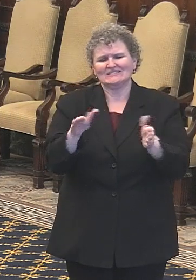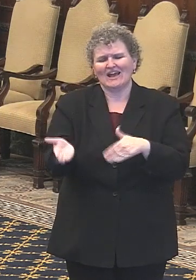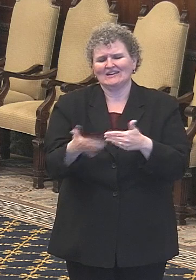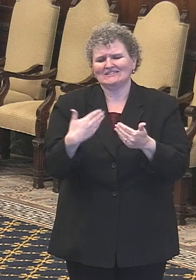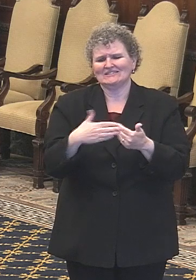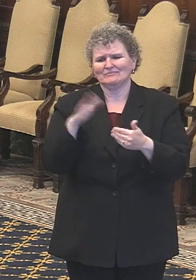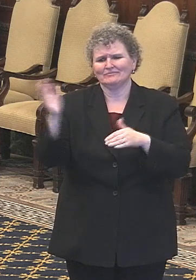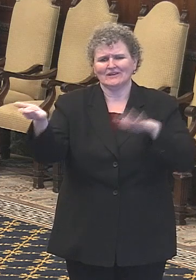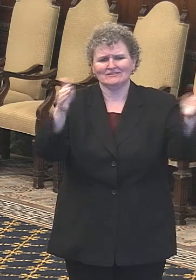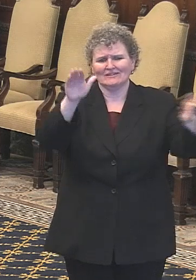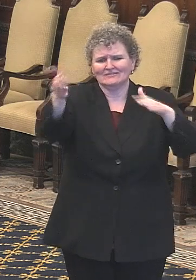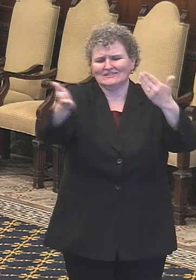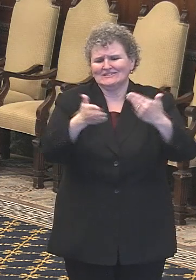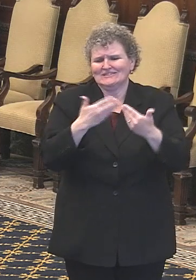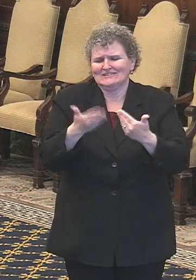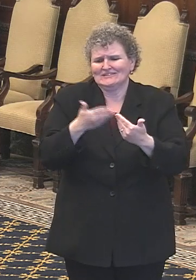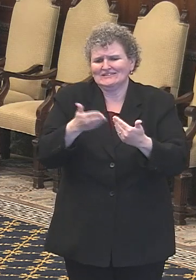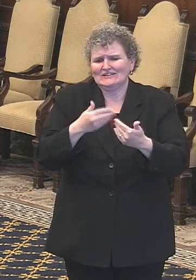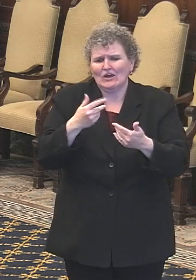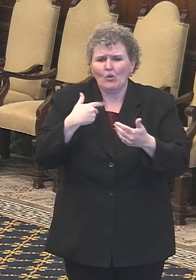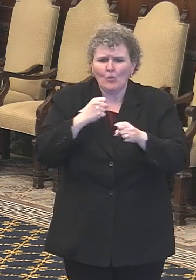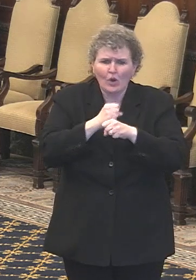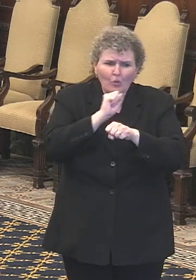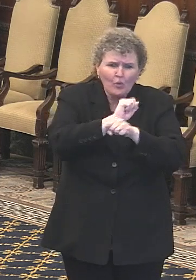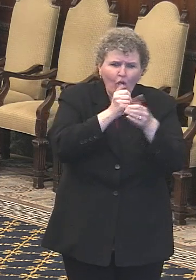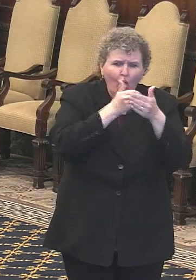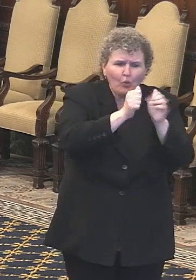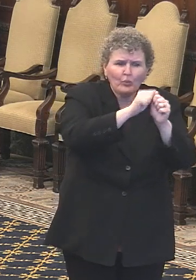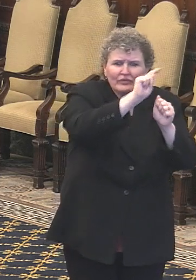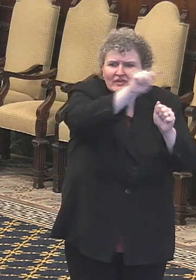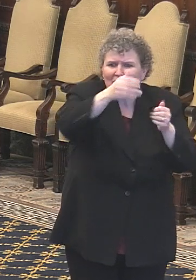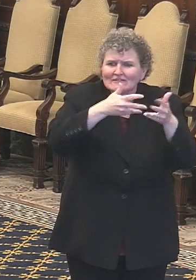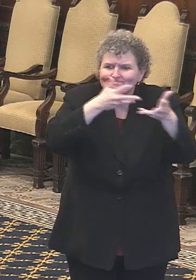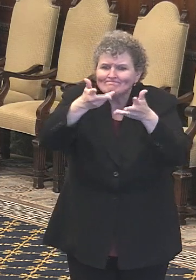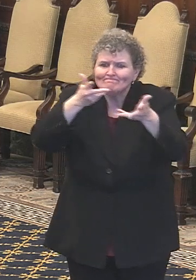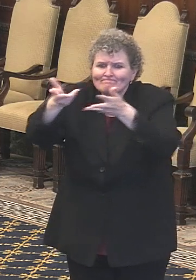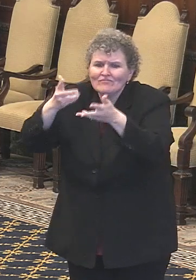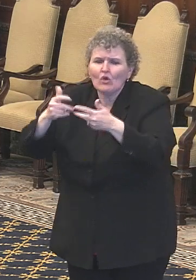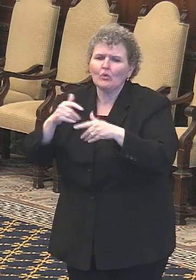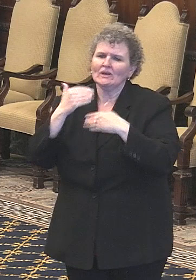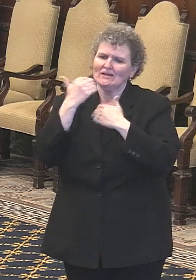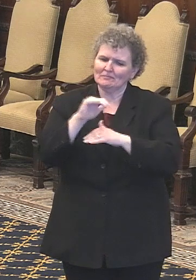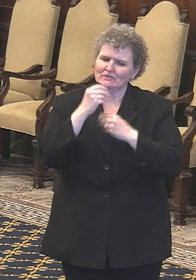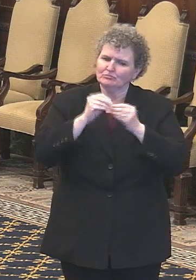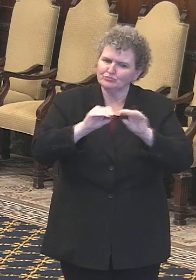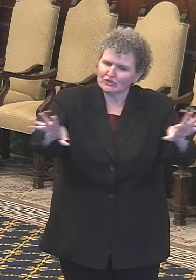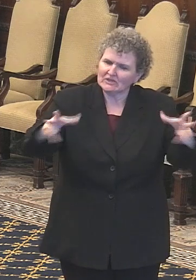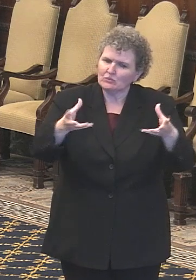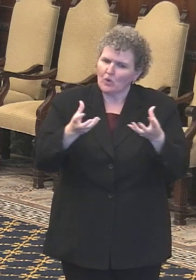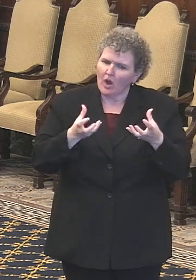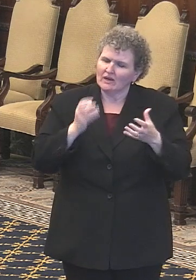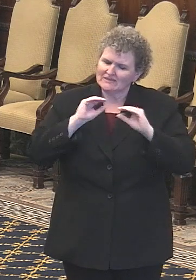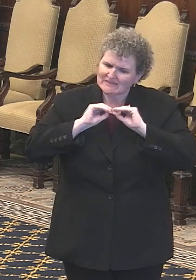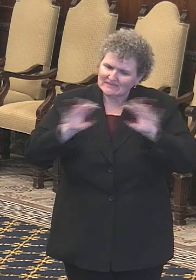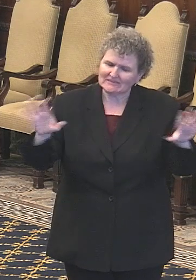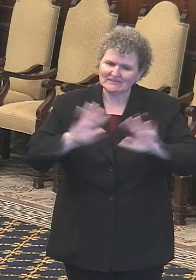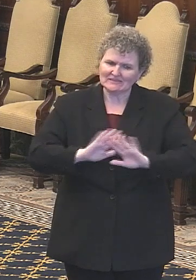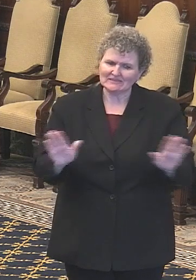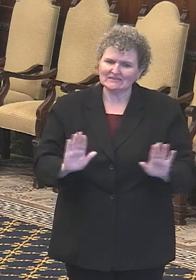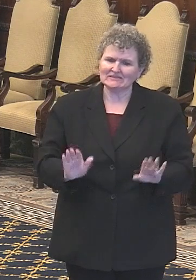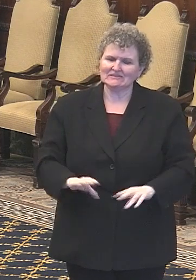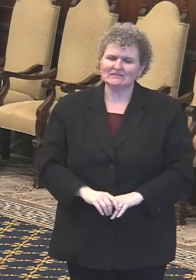to prevent the introduction of the virus or the spread of the virus in the facility. And if it gets in the facility, to try to prevent further spread. And